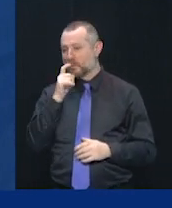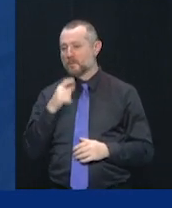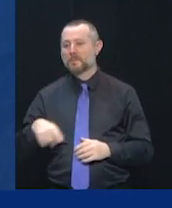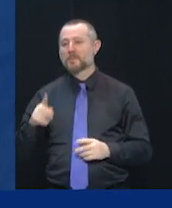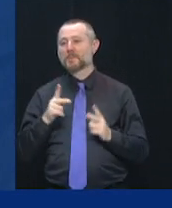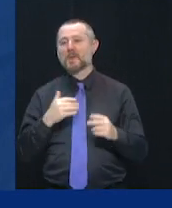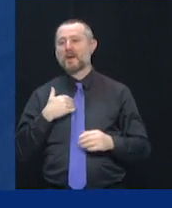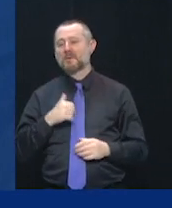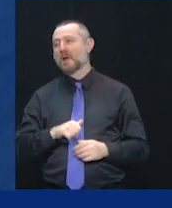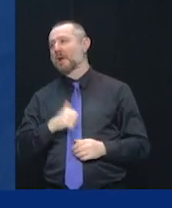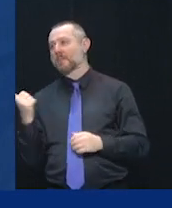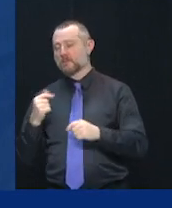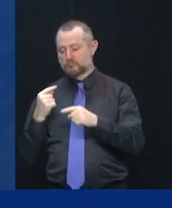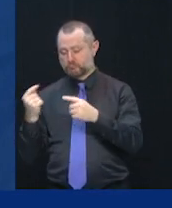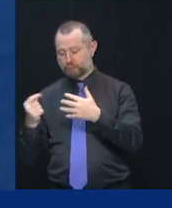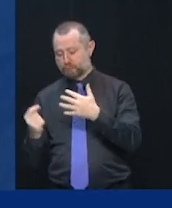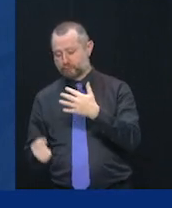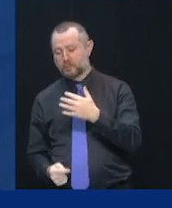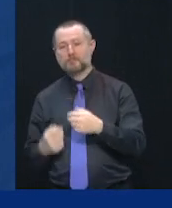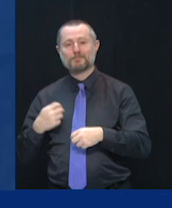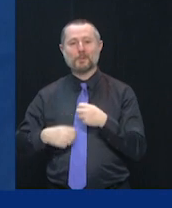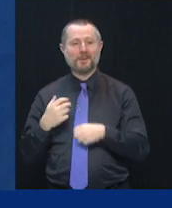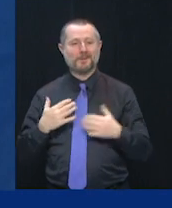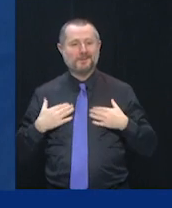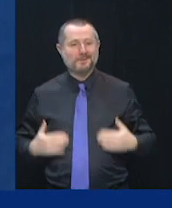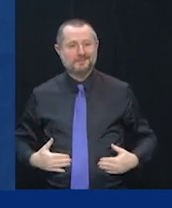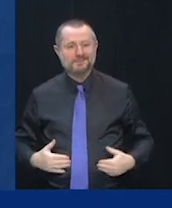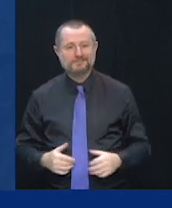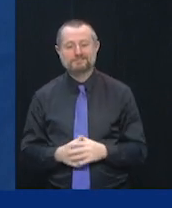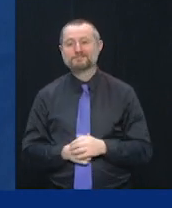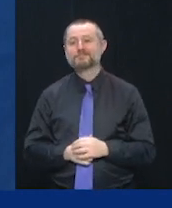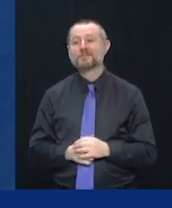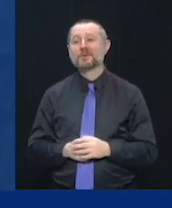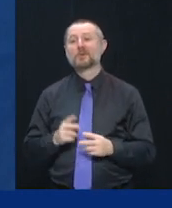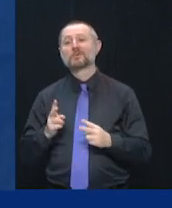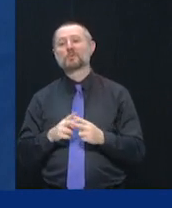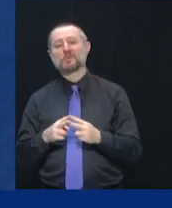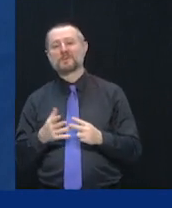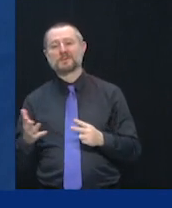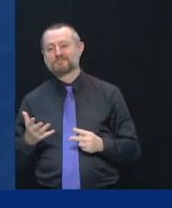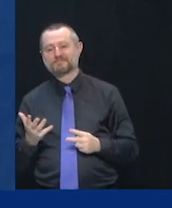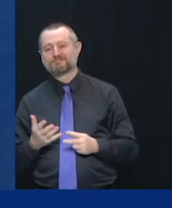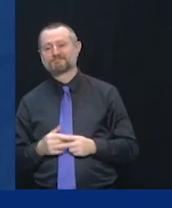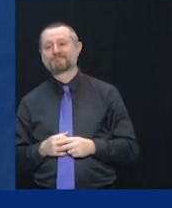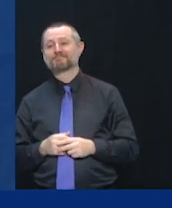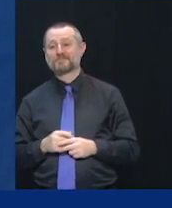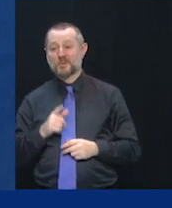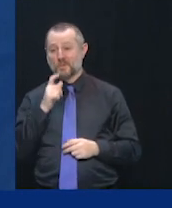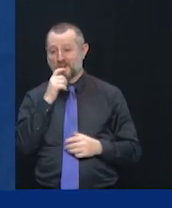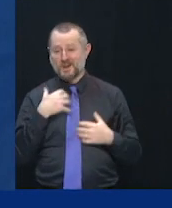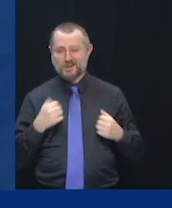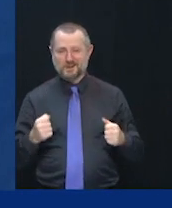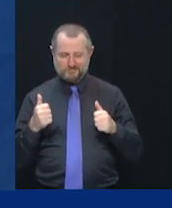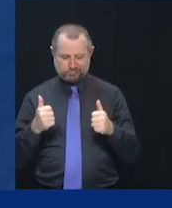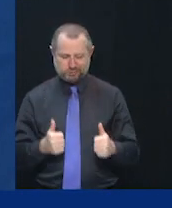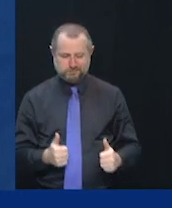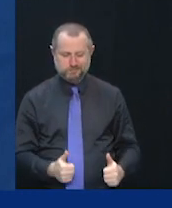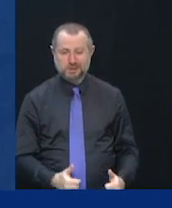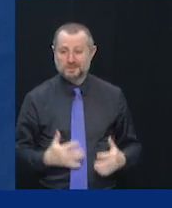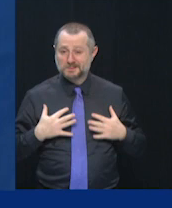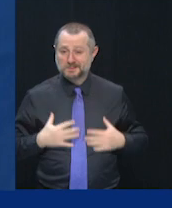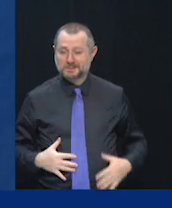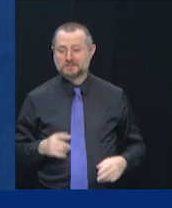comorbidities. Comorbidities and age are the major factors in COVID mortality. And